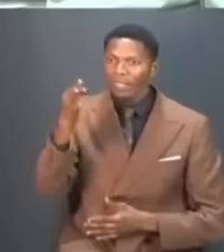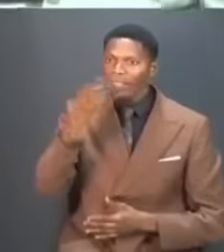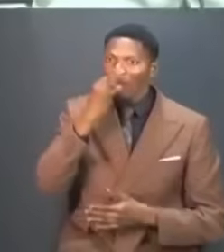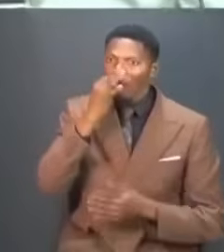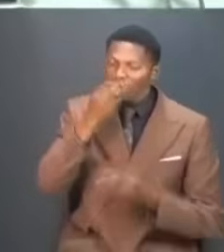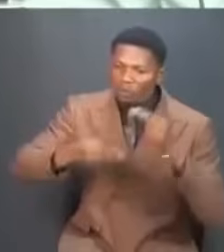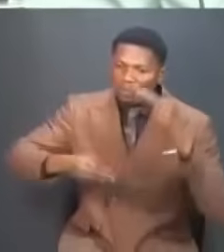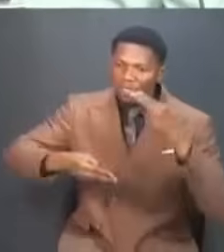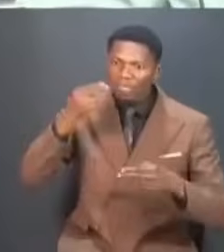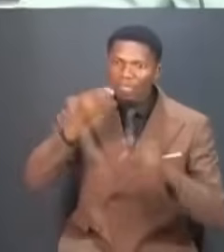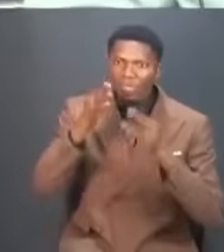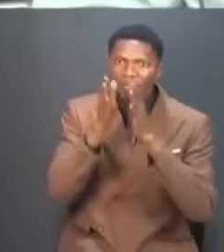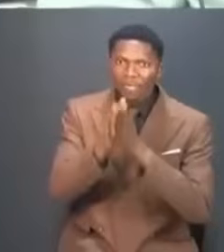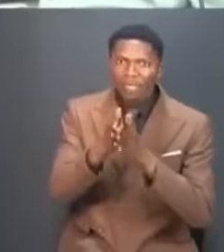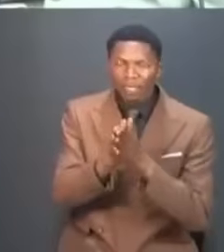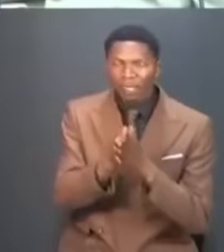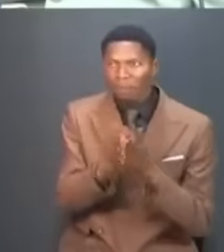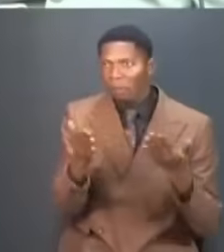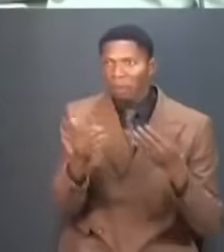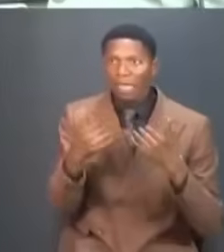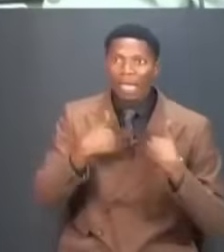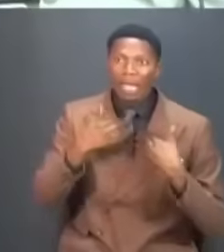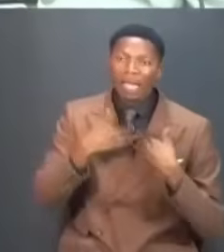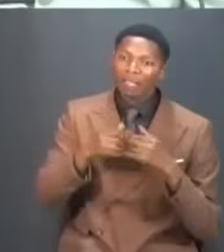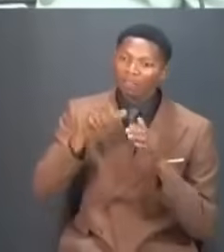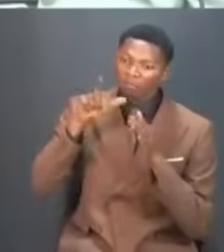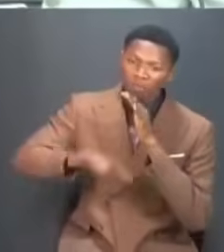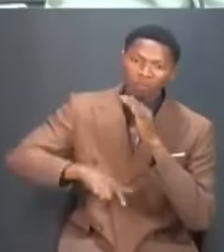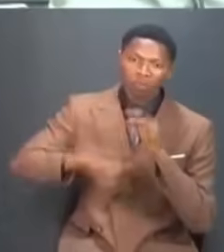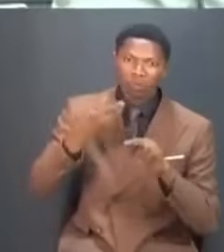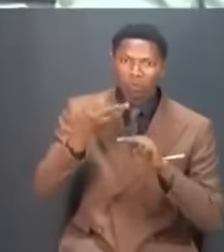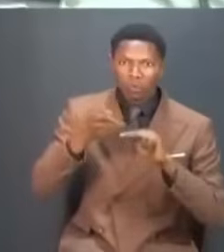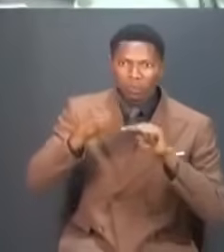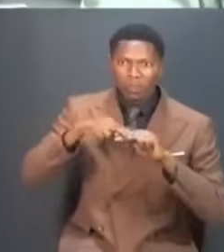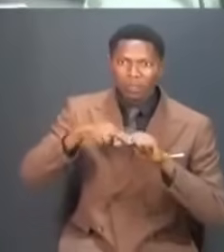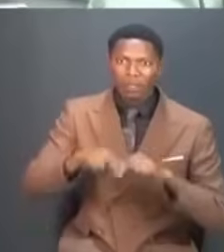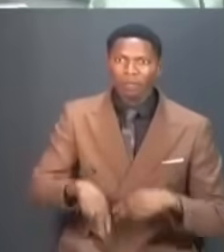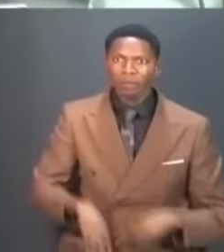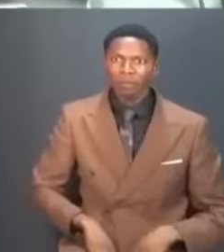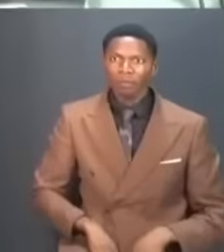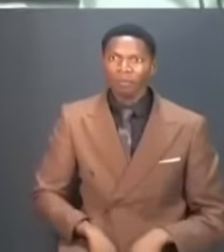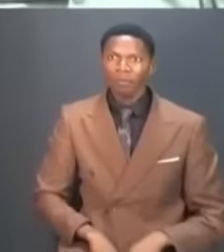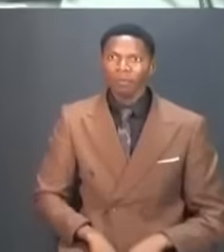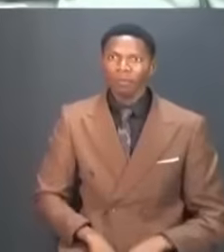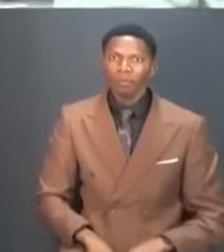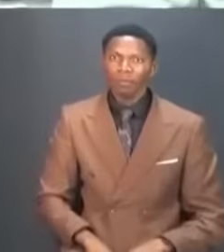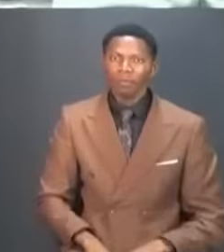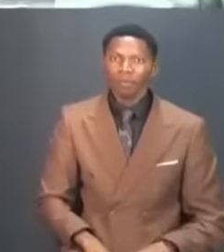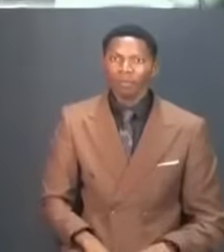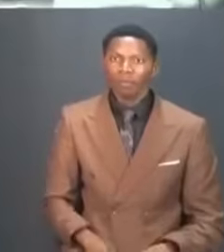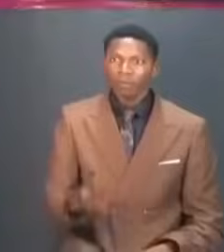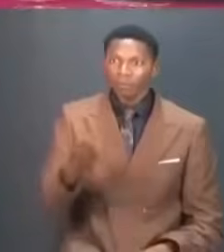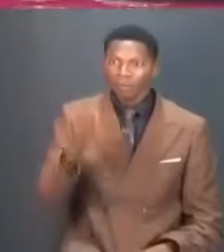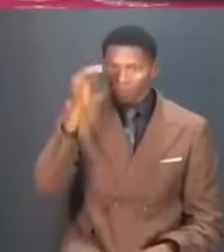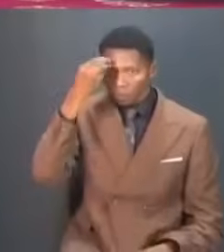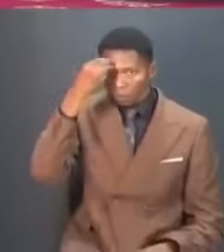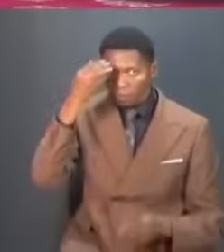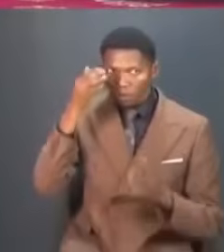despite having lower inflation? Yes, Minister.